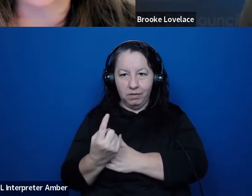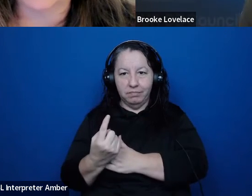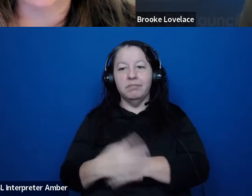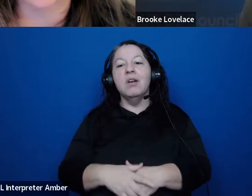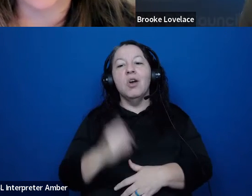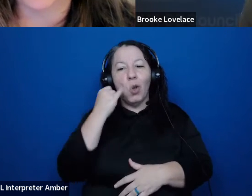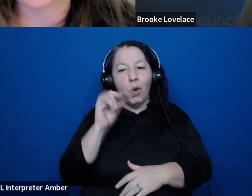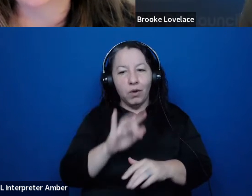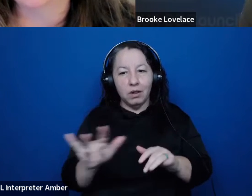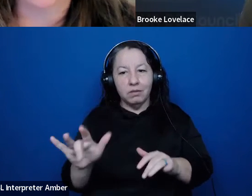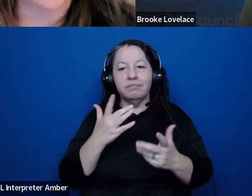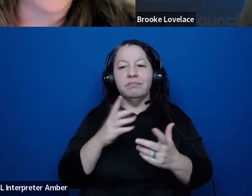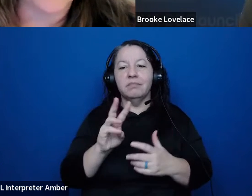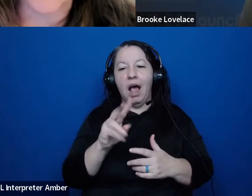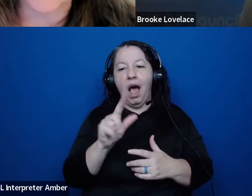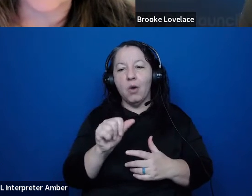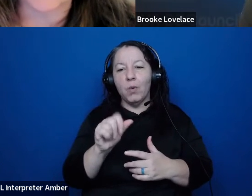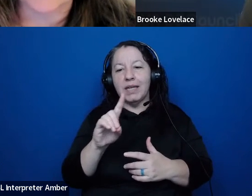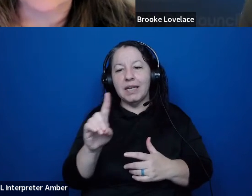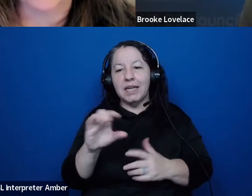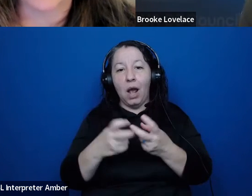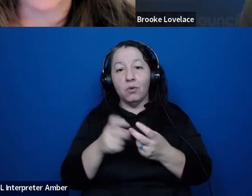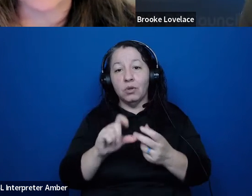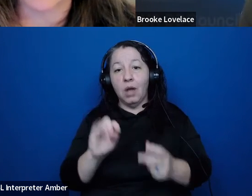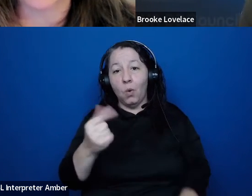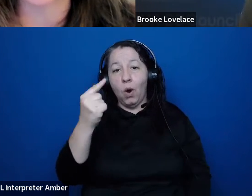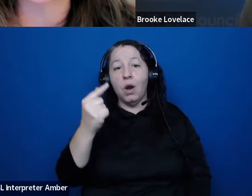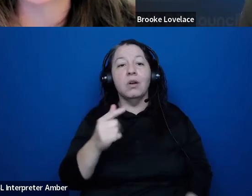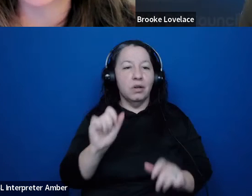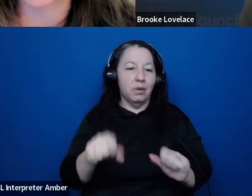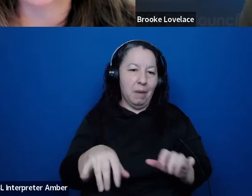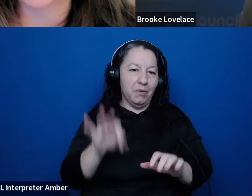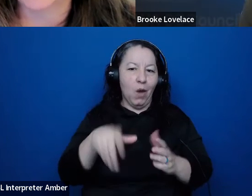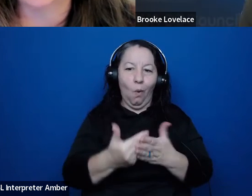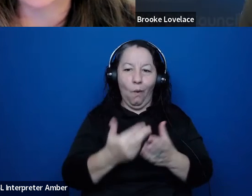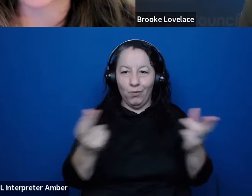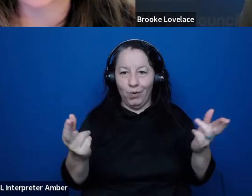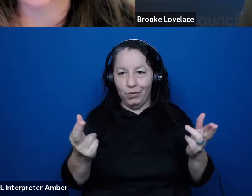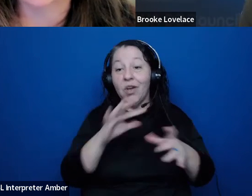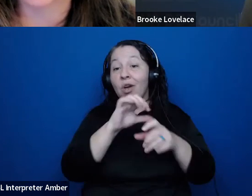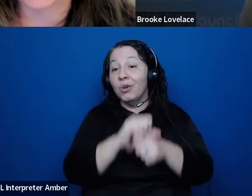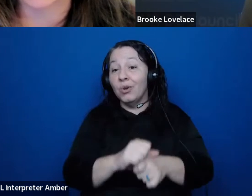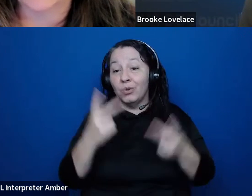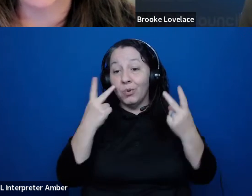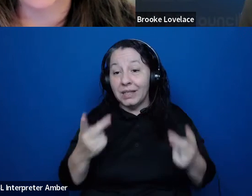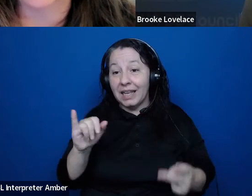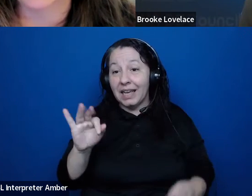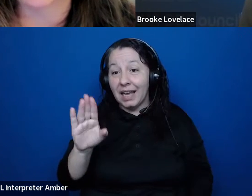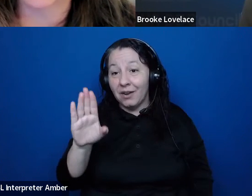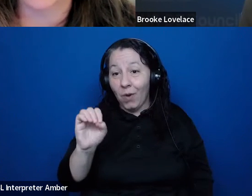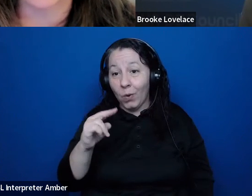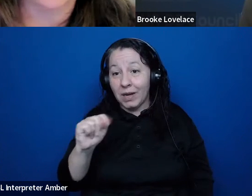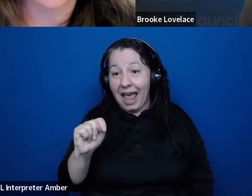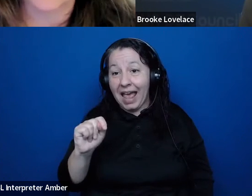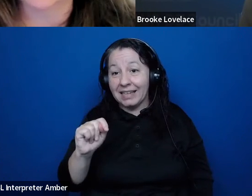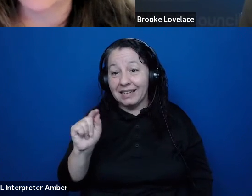iowaddcouncil.org, you will be able to find all of the resources. And if you're accustomed to seeing InfoNet, if you just go to the InfoNet tab and